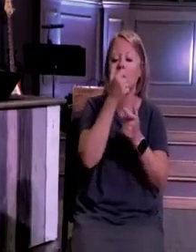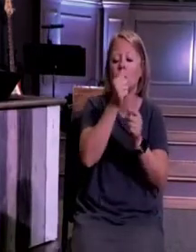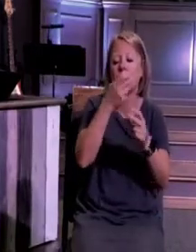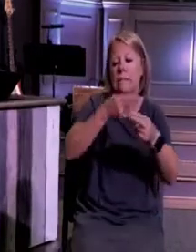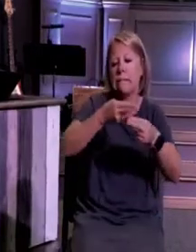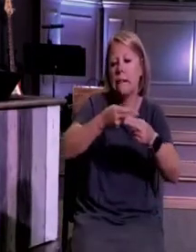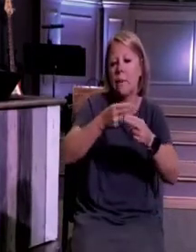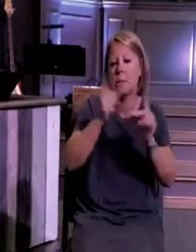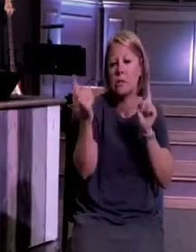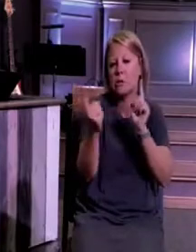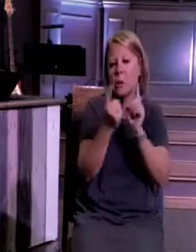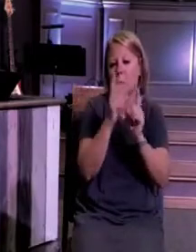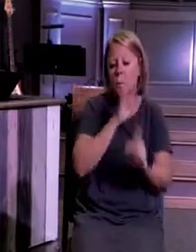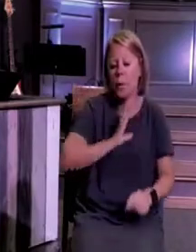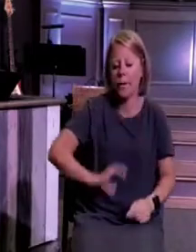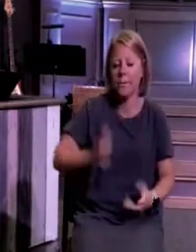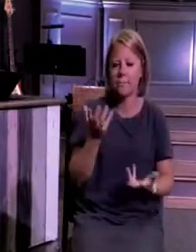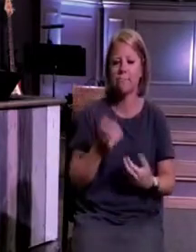Christ.